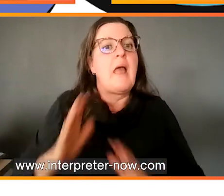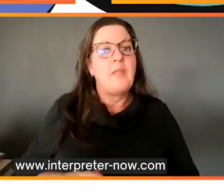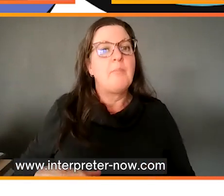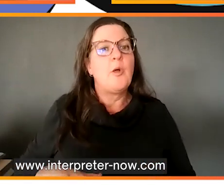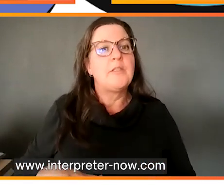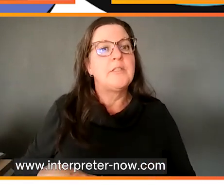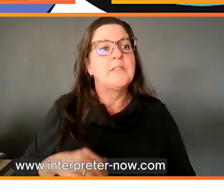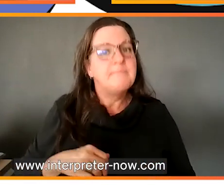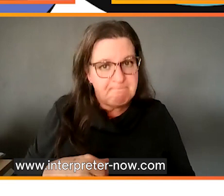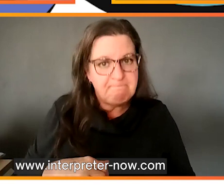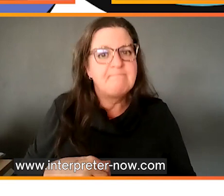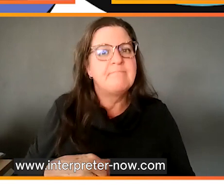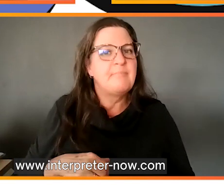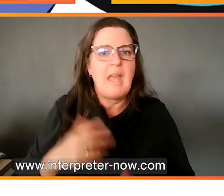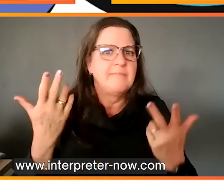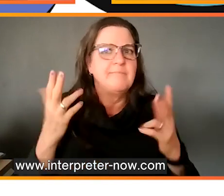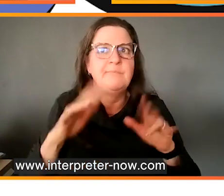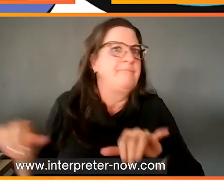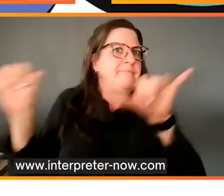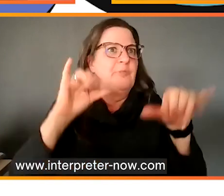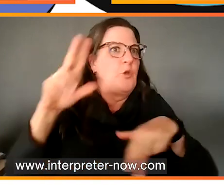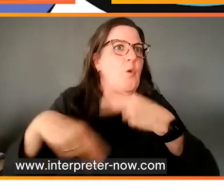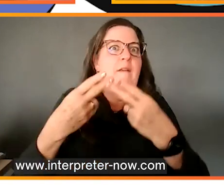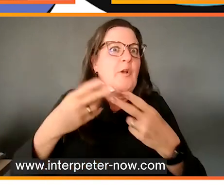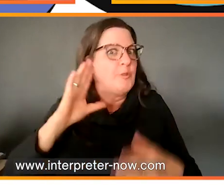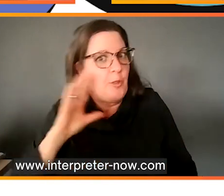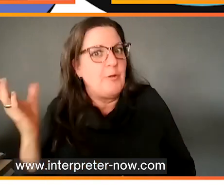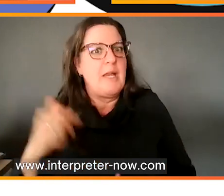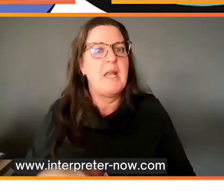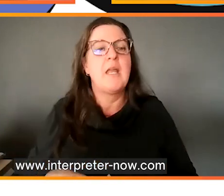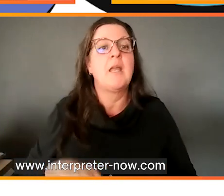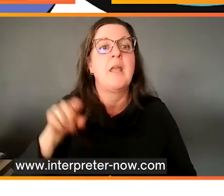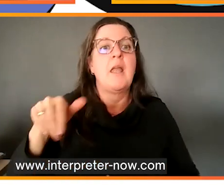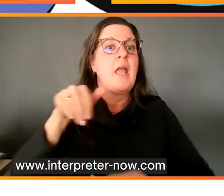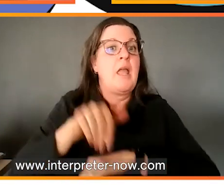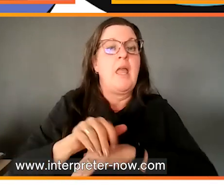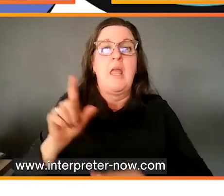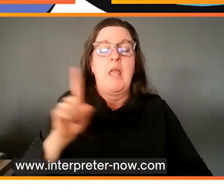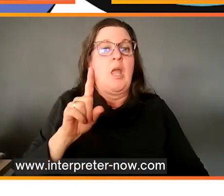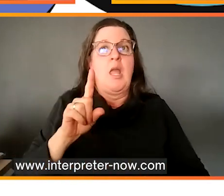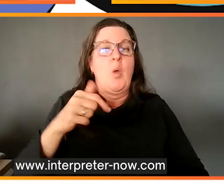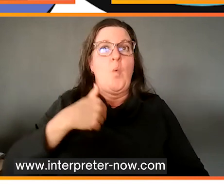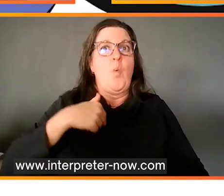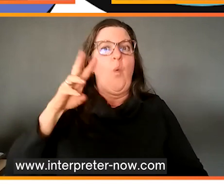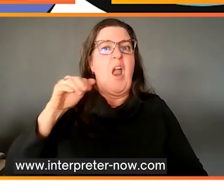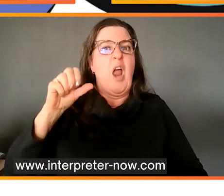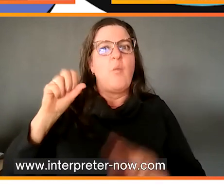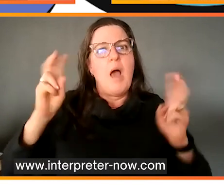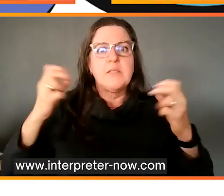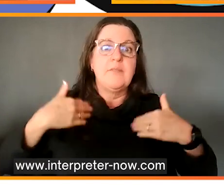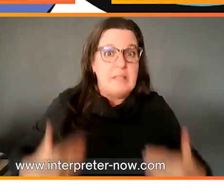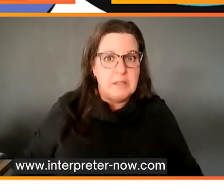the employee kind of gives me the head nod, which is just a sort of universal greeting. right? Mhm. And that night and where